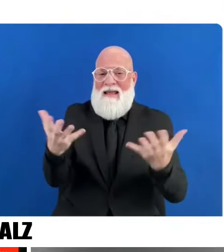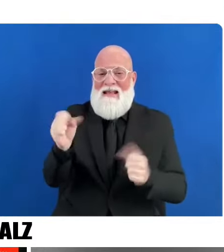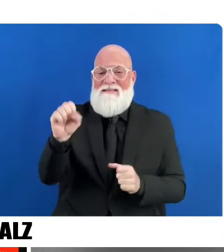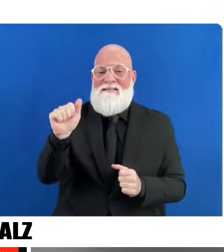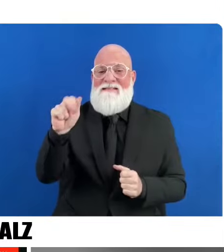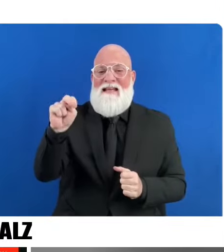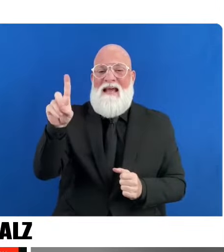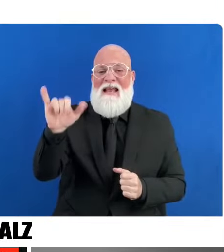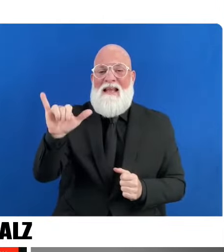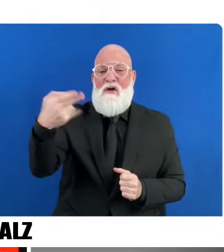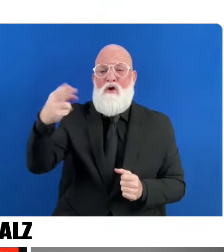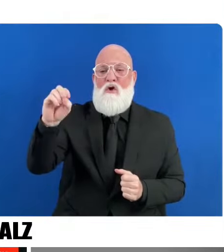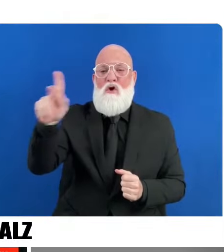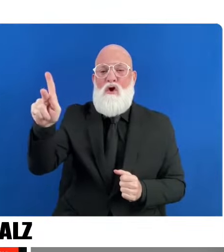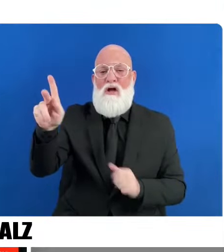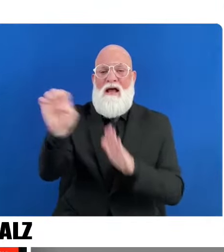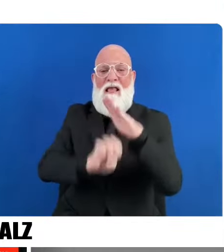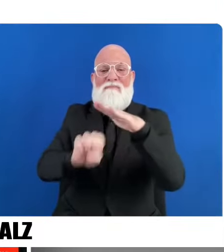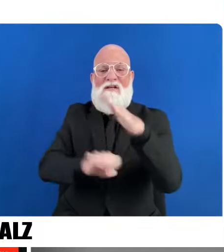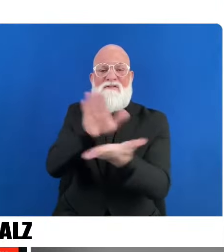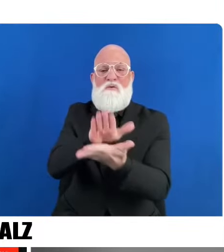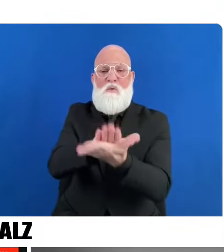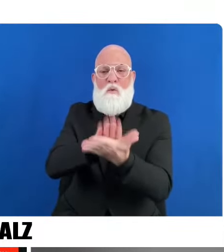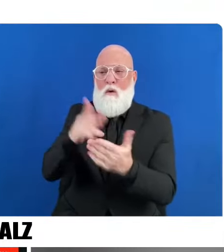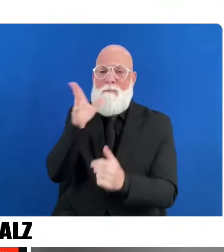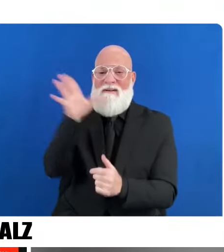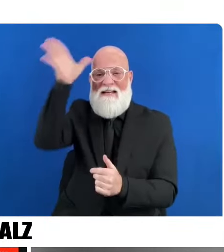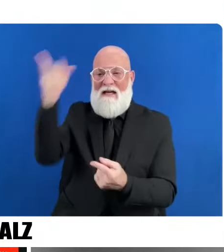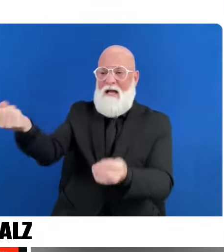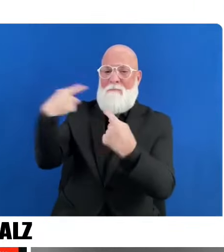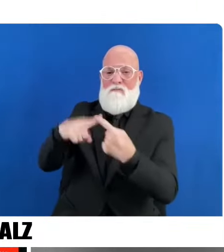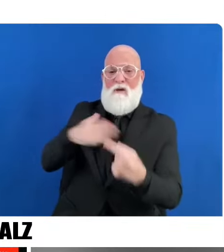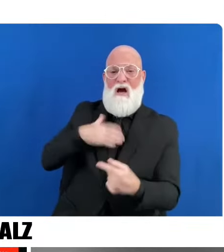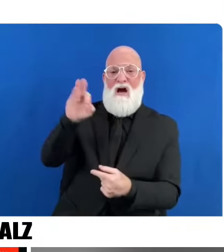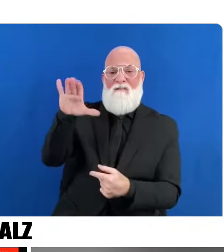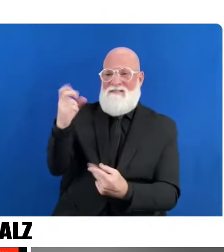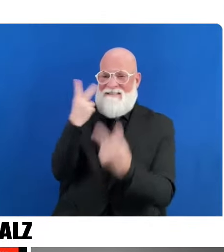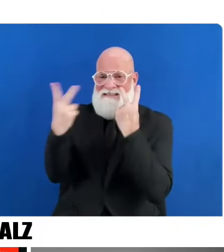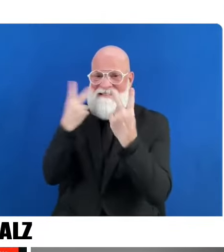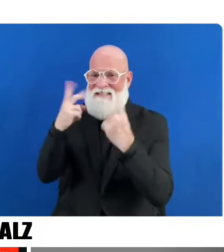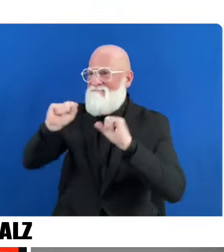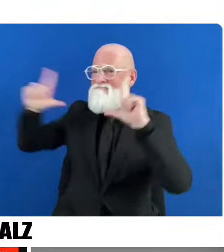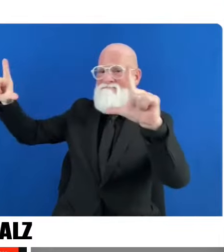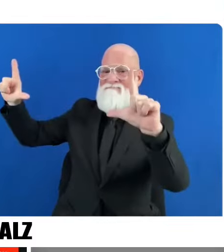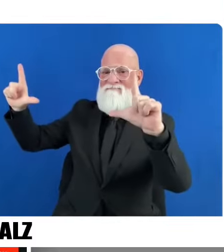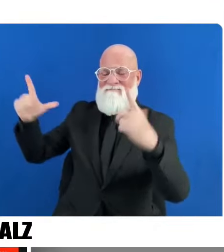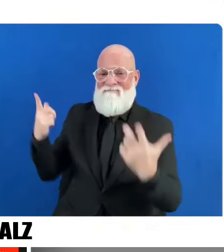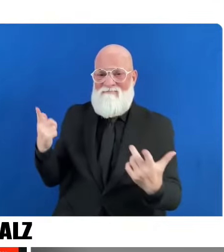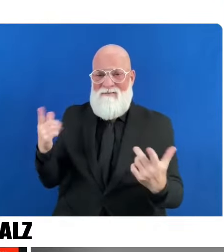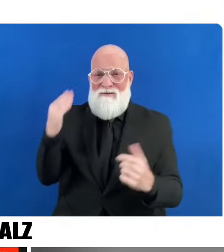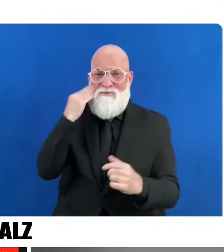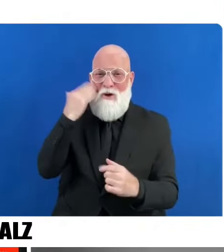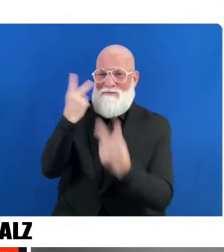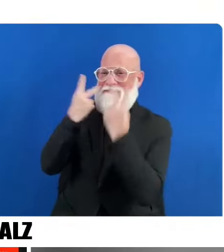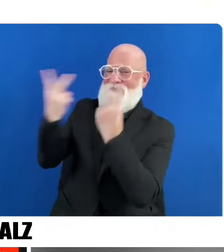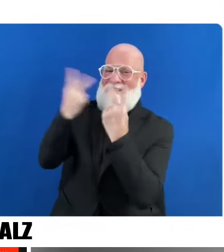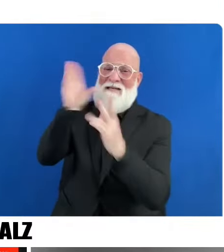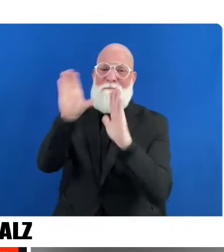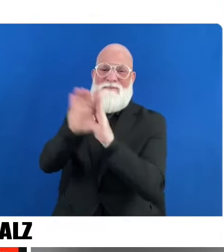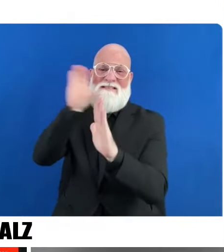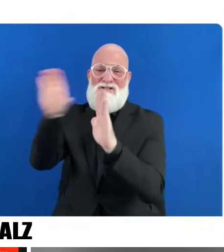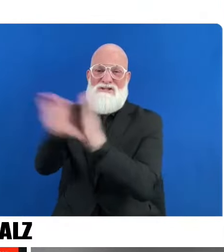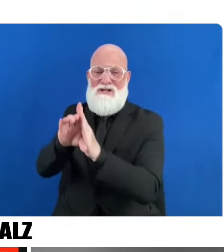7-year-old picture on the wall. Their 7-year-old were dead, and they were asking us to do something. And look, I'm a hunter. I own firearms. The vice president